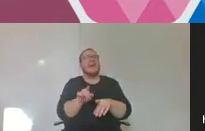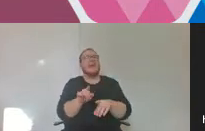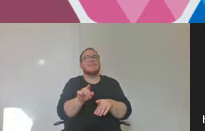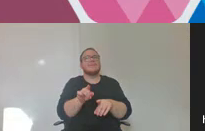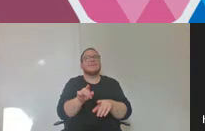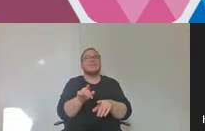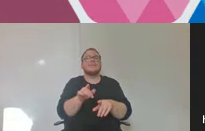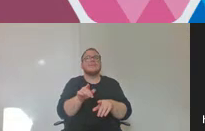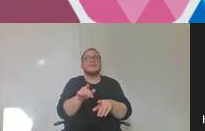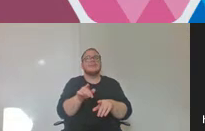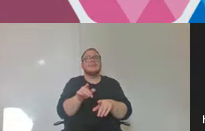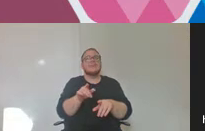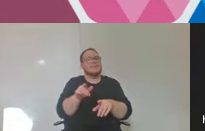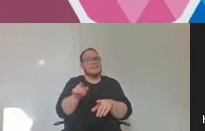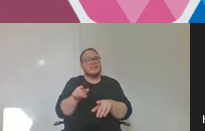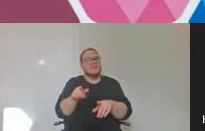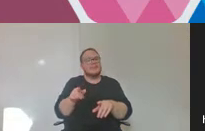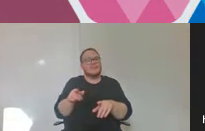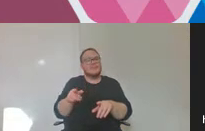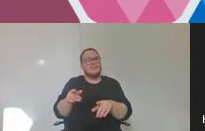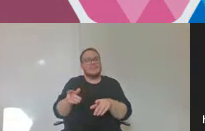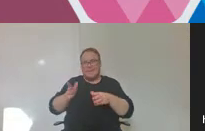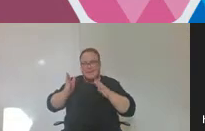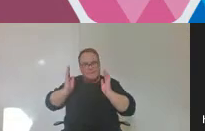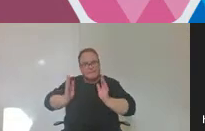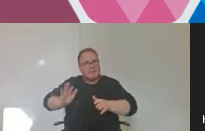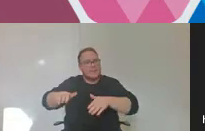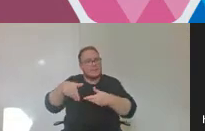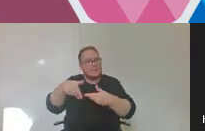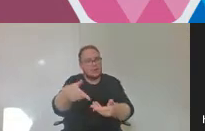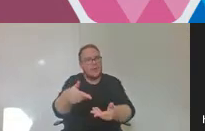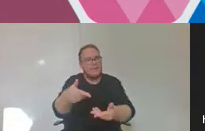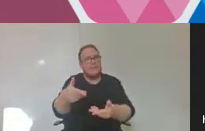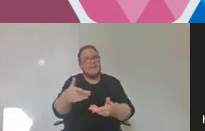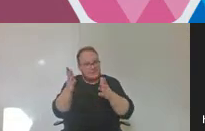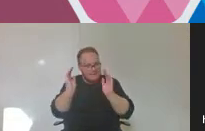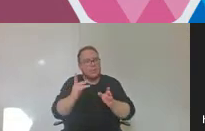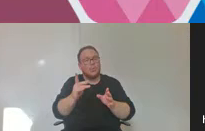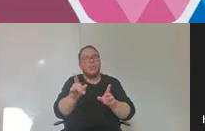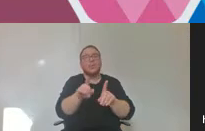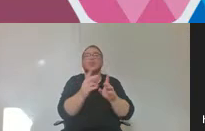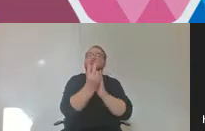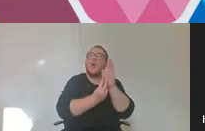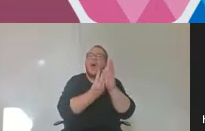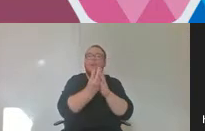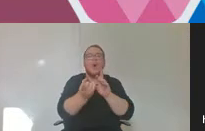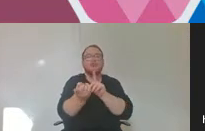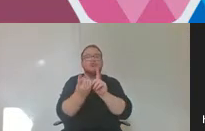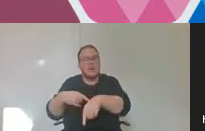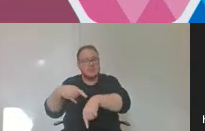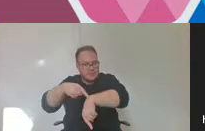mandated service around a 2-hour response time as part of the urgent care